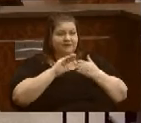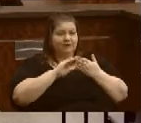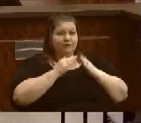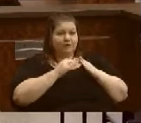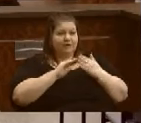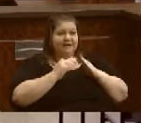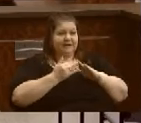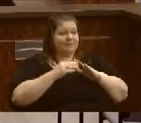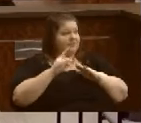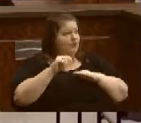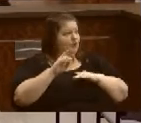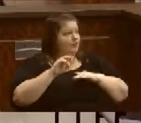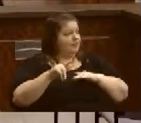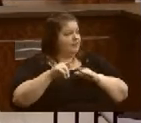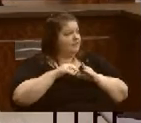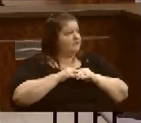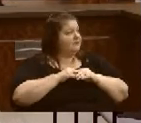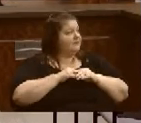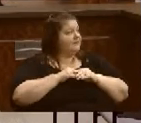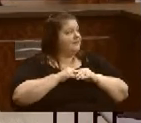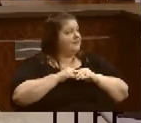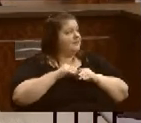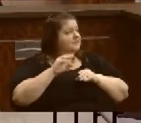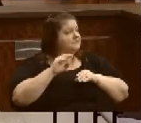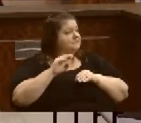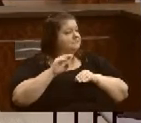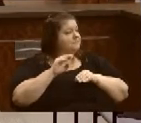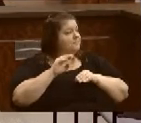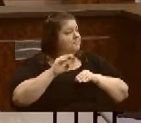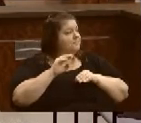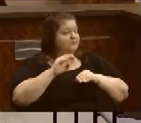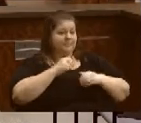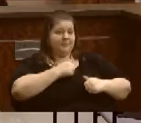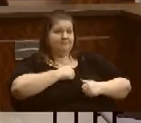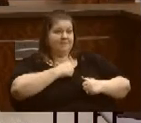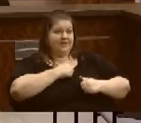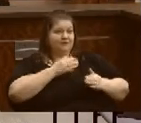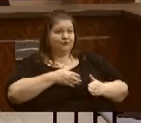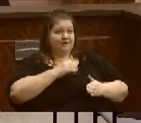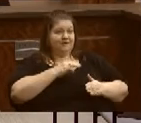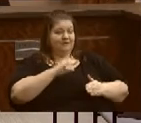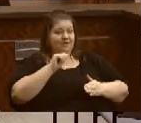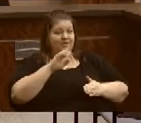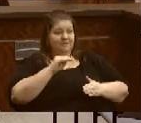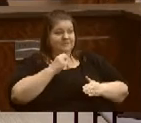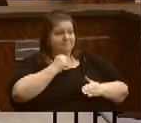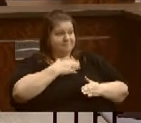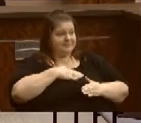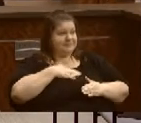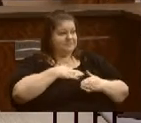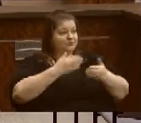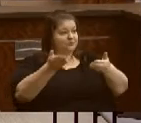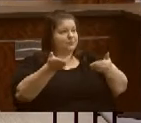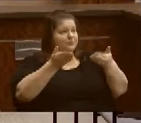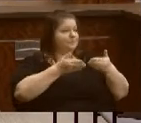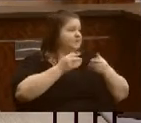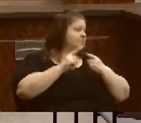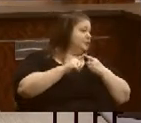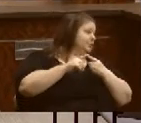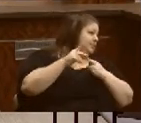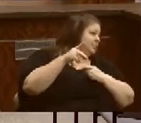Laurel. Master at Arms, would you please escort our recipient to the podium?